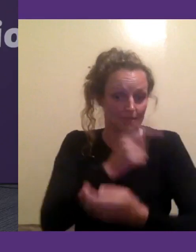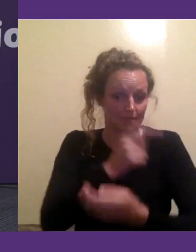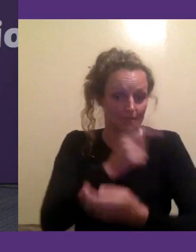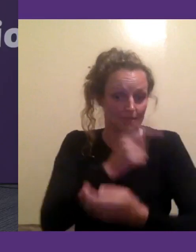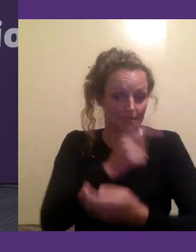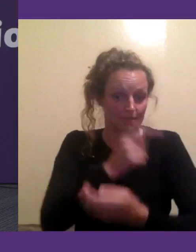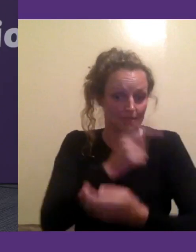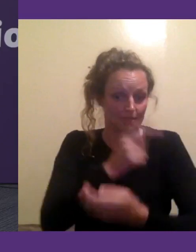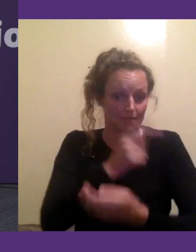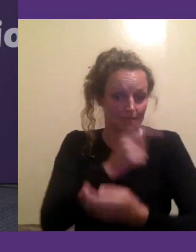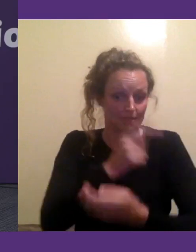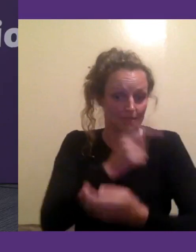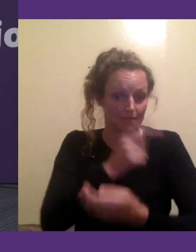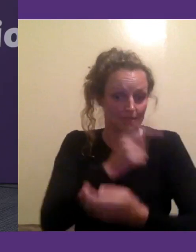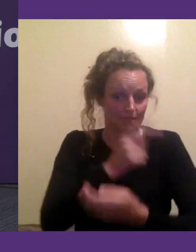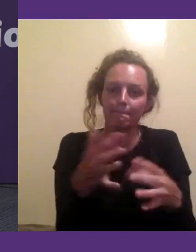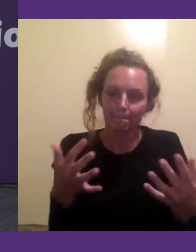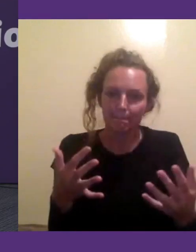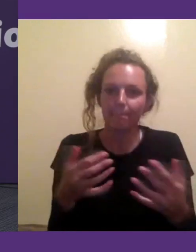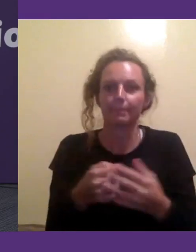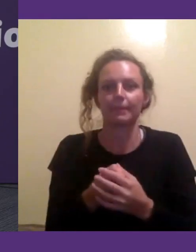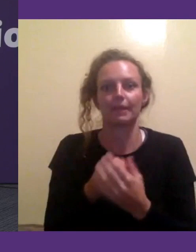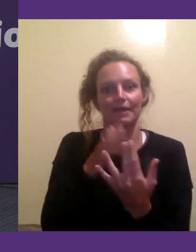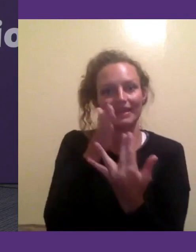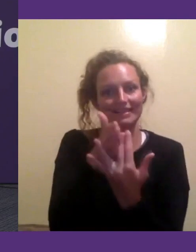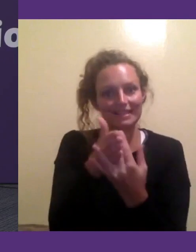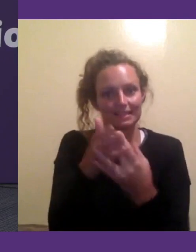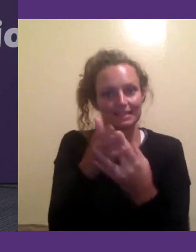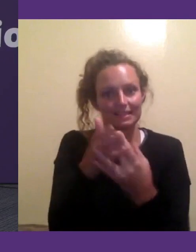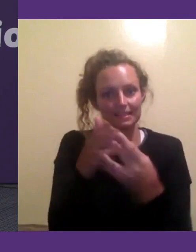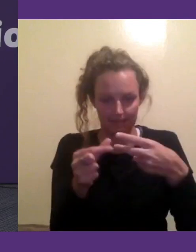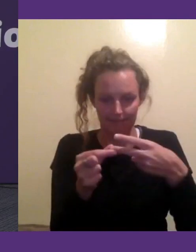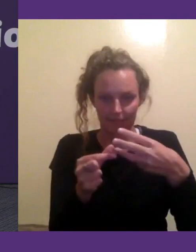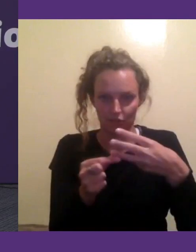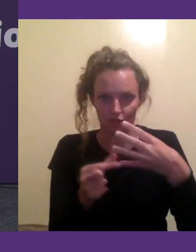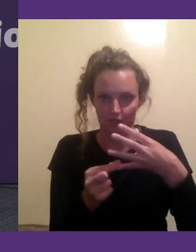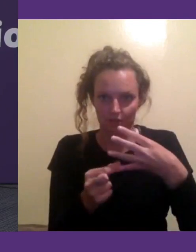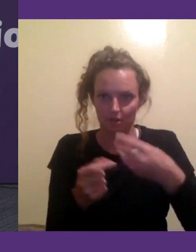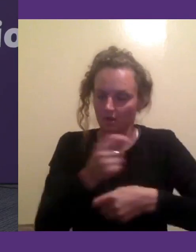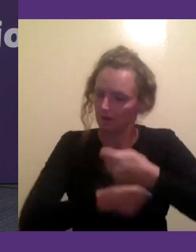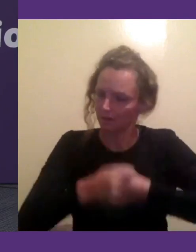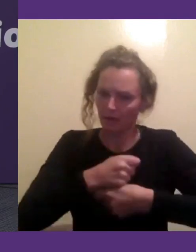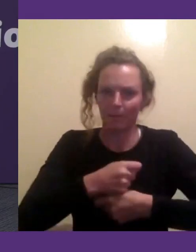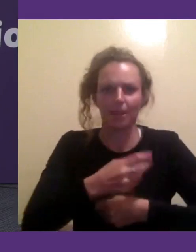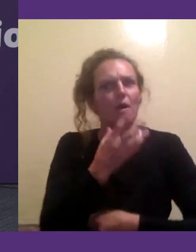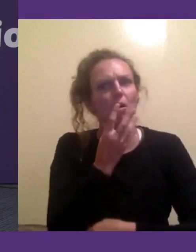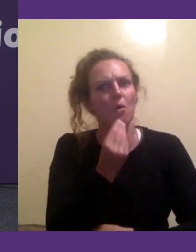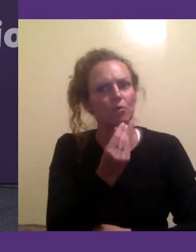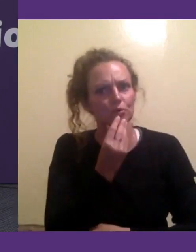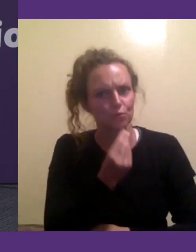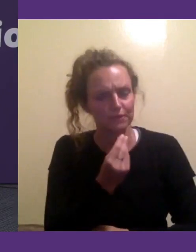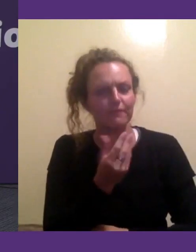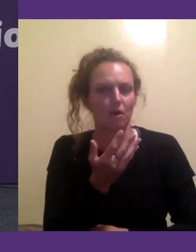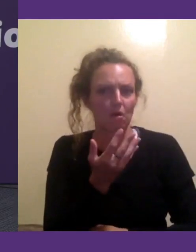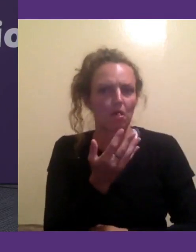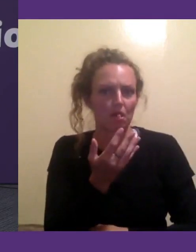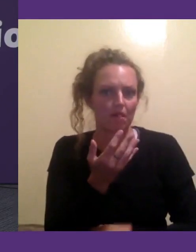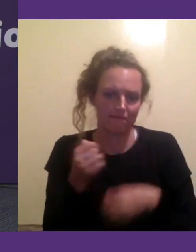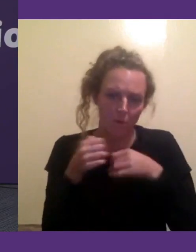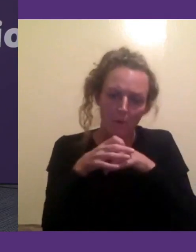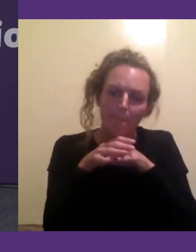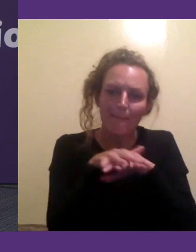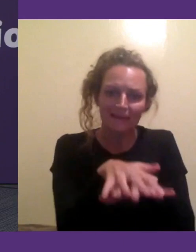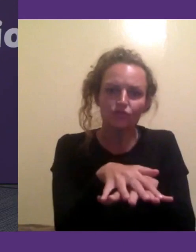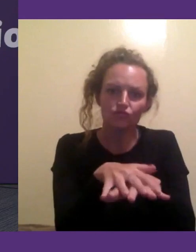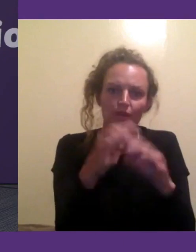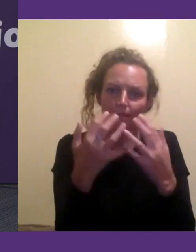features being turning out to be something that people find really useful in a mainstream way. Yeah. And I think that's where we're at now, isn't it? All the technologies that are sort